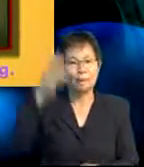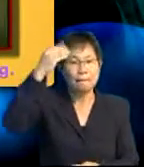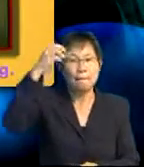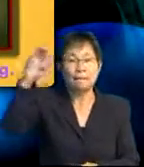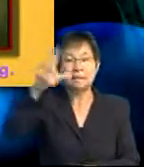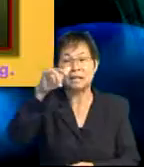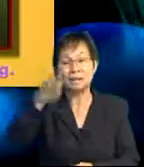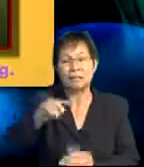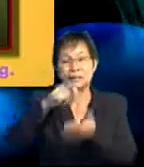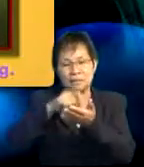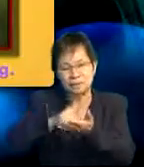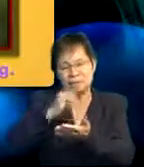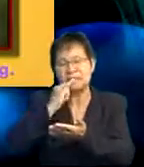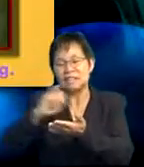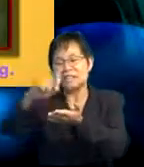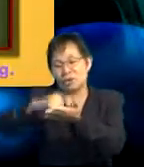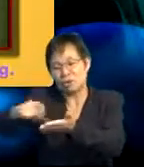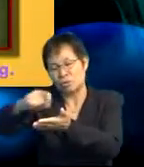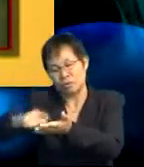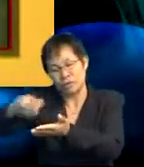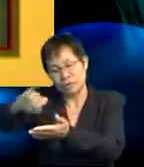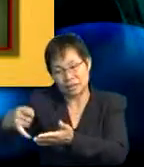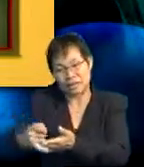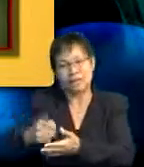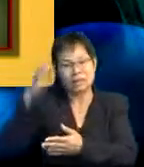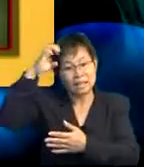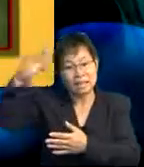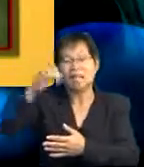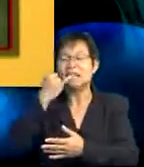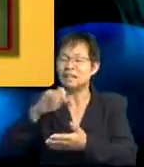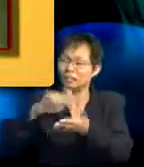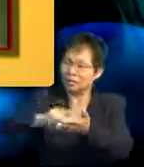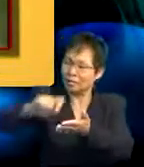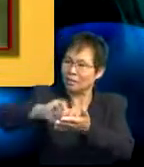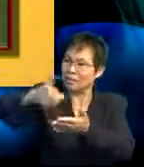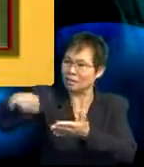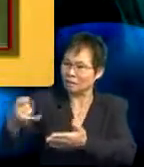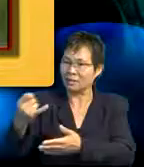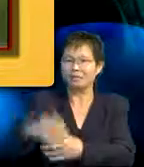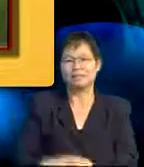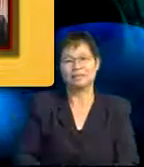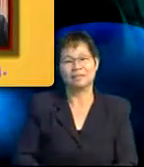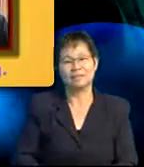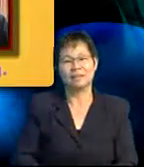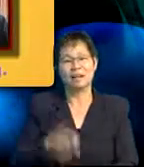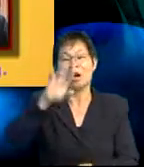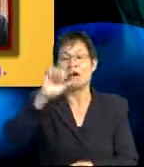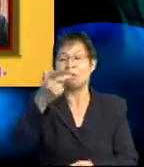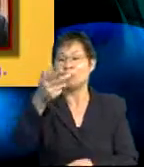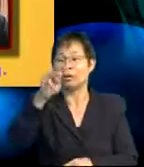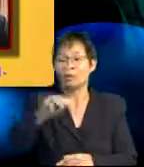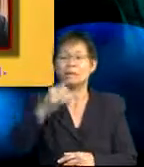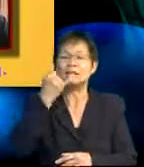Mr. Lim is writing. He is writing.